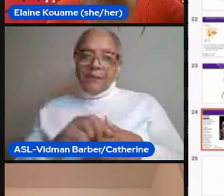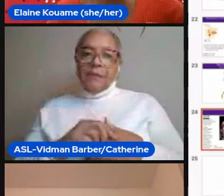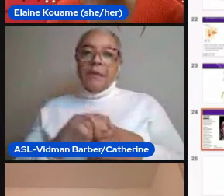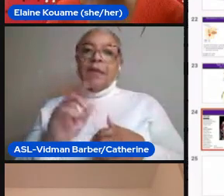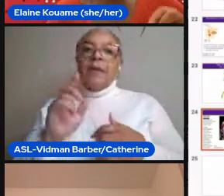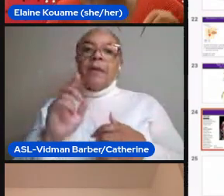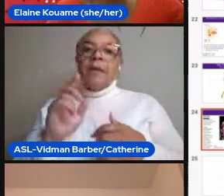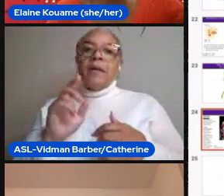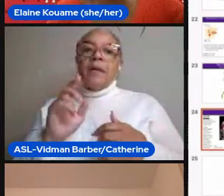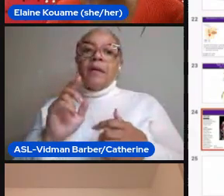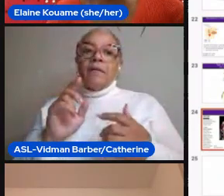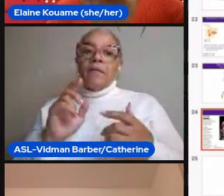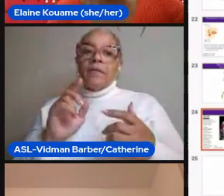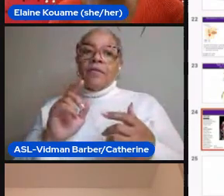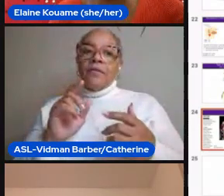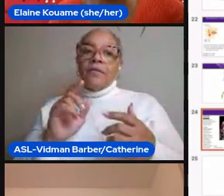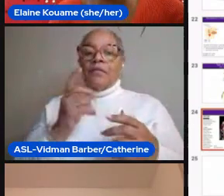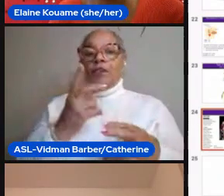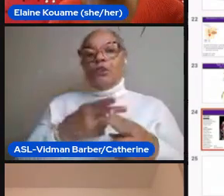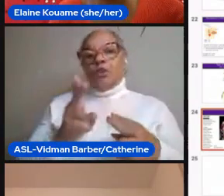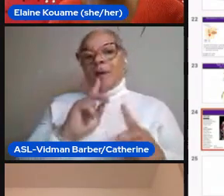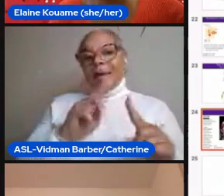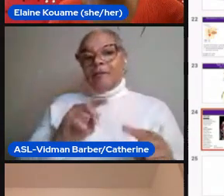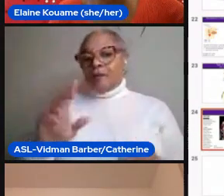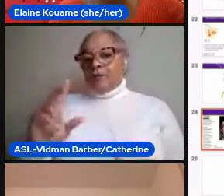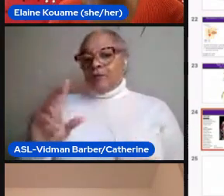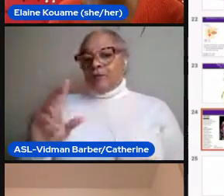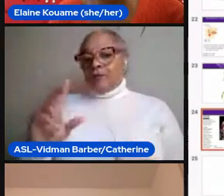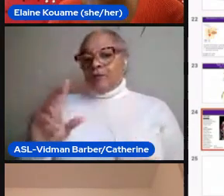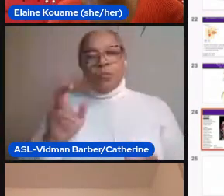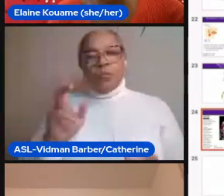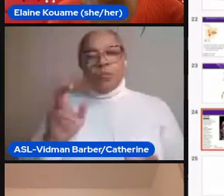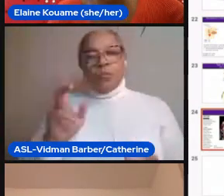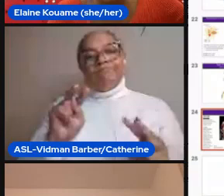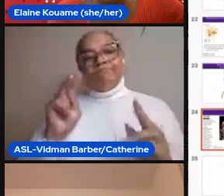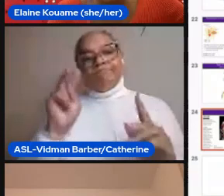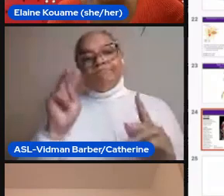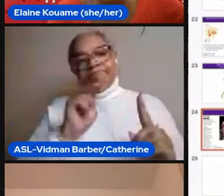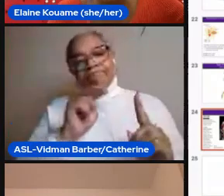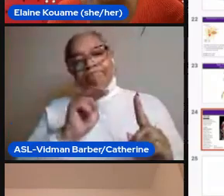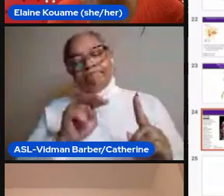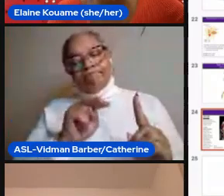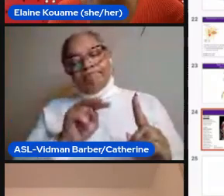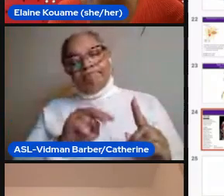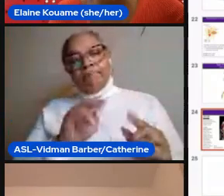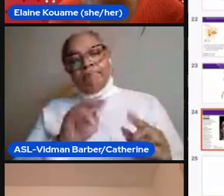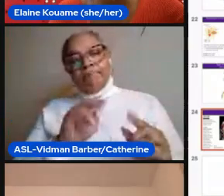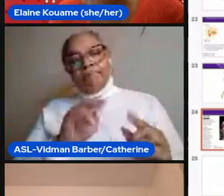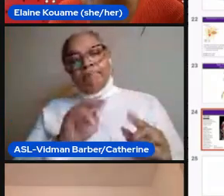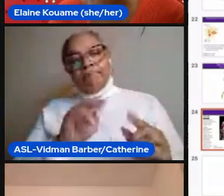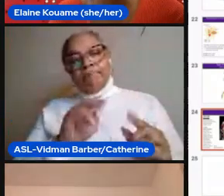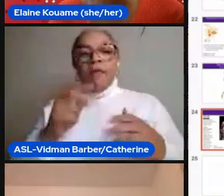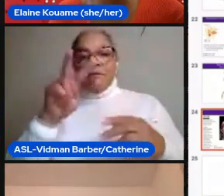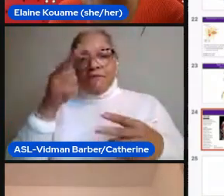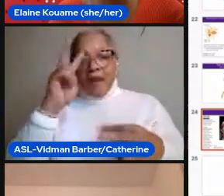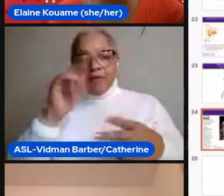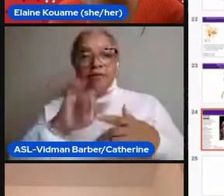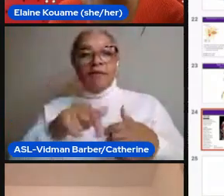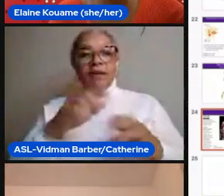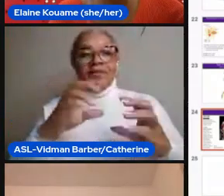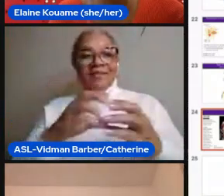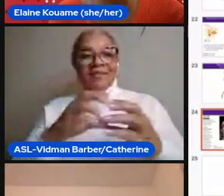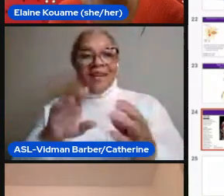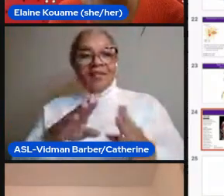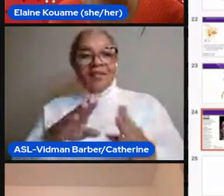The short answer is no. We haven't looked at other viruses in specifically in the absence of cell death, but that's a current project